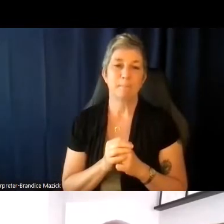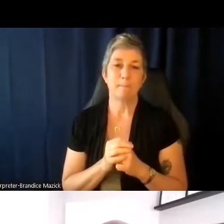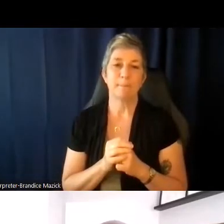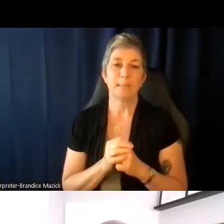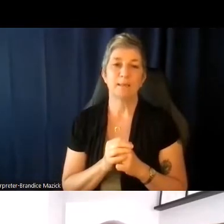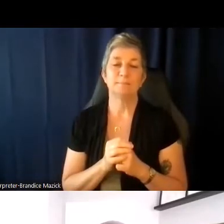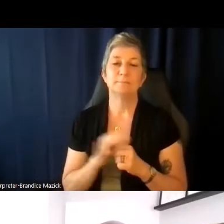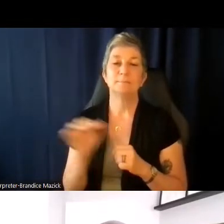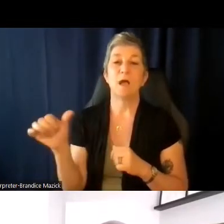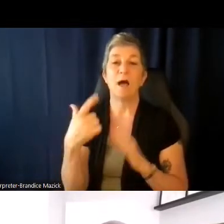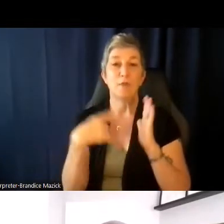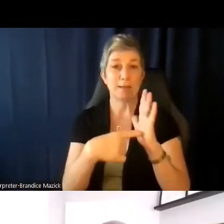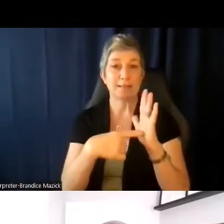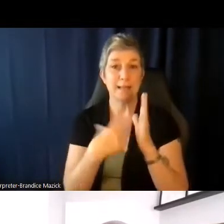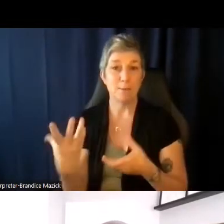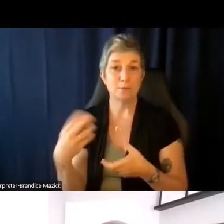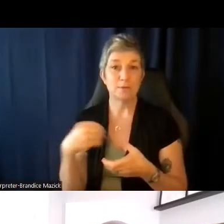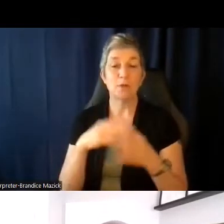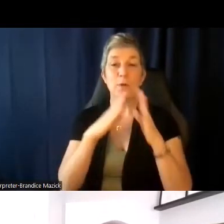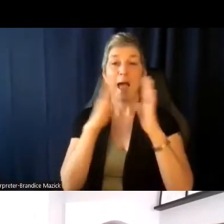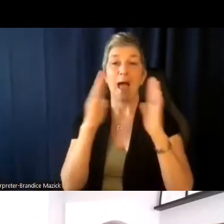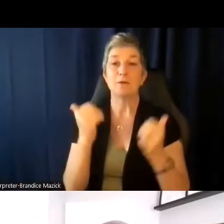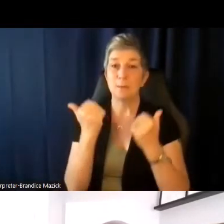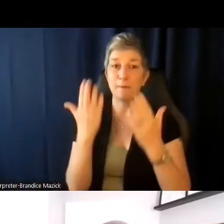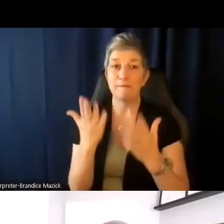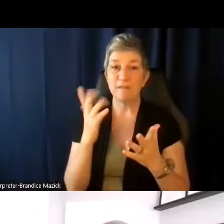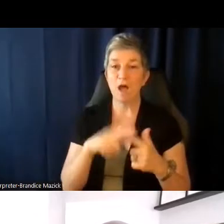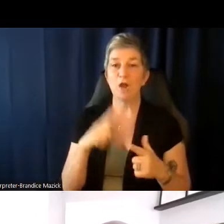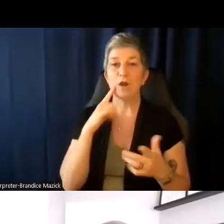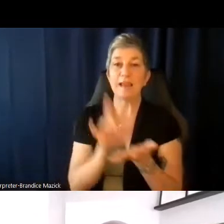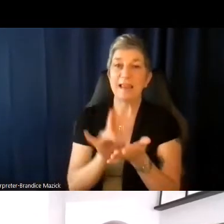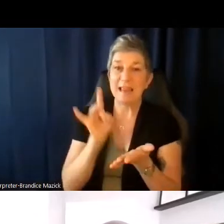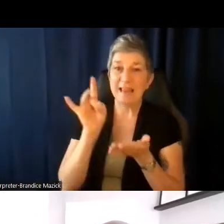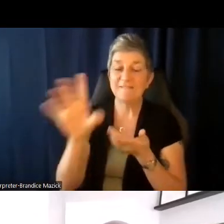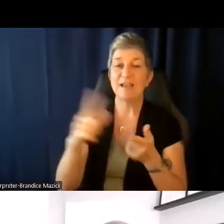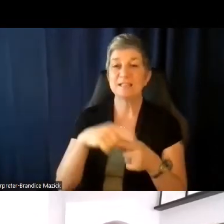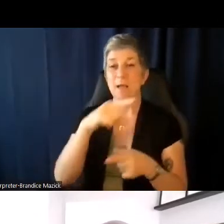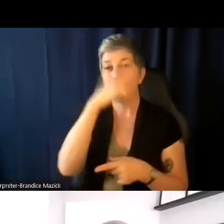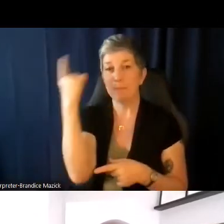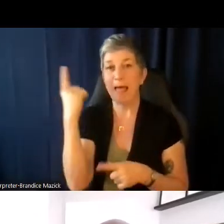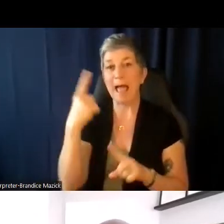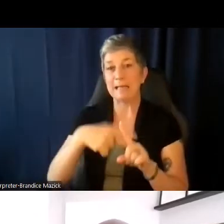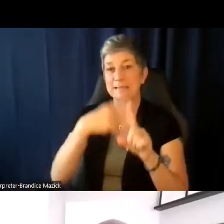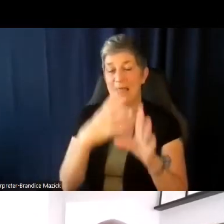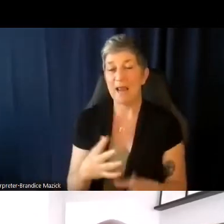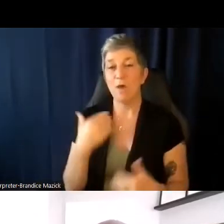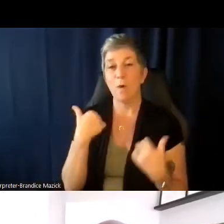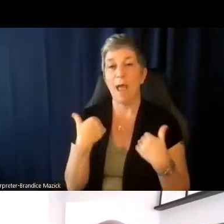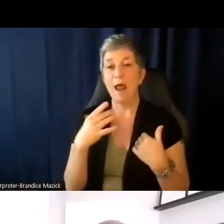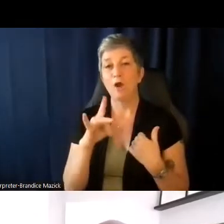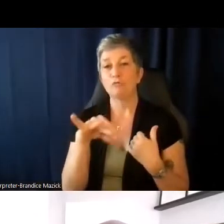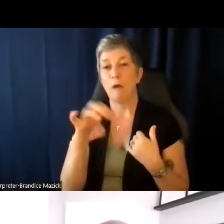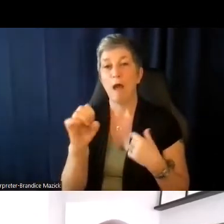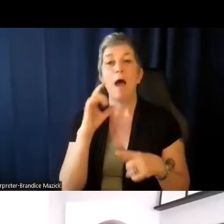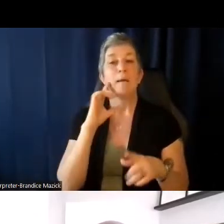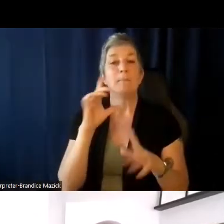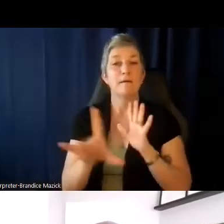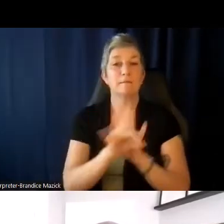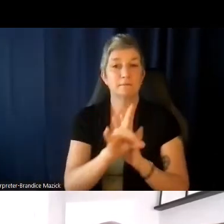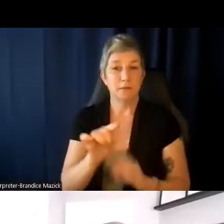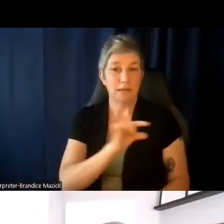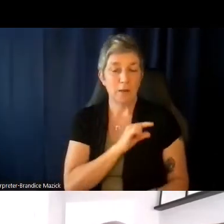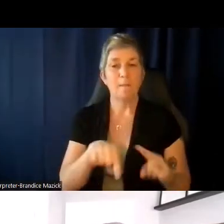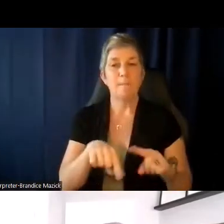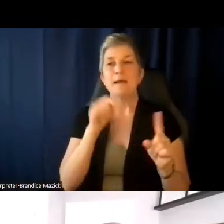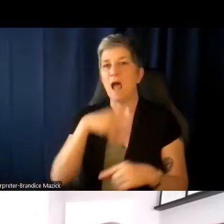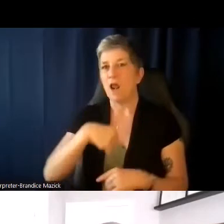And some other examples include a housing provider evicts a Black tenant who was convicted of a crime, but does not evict a white tenant who